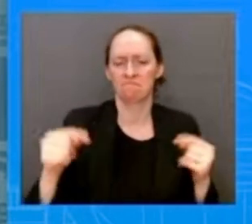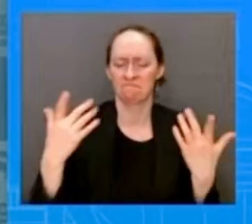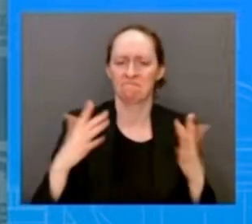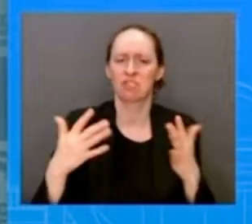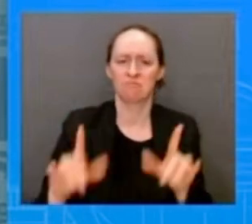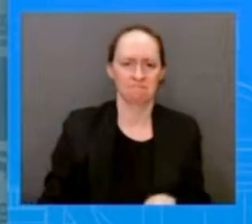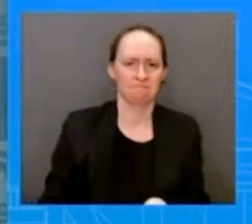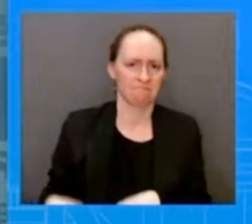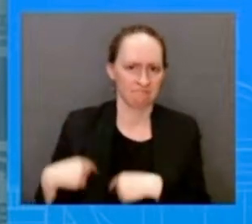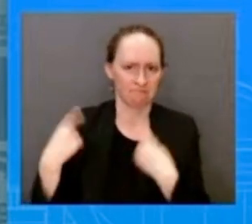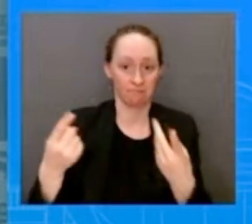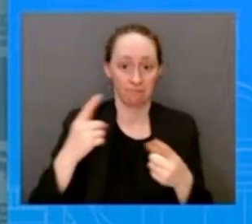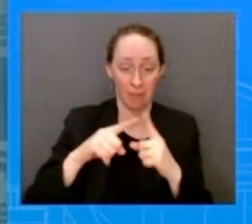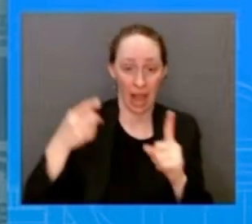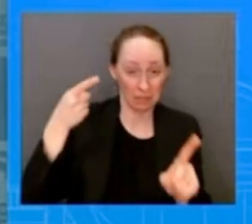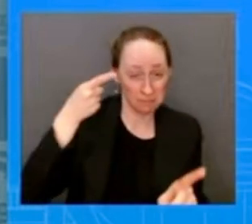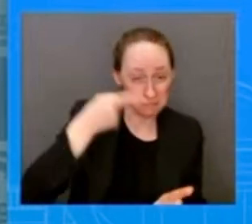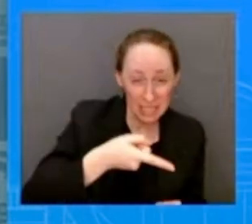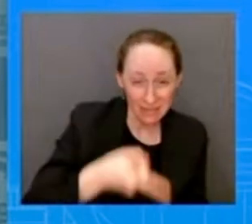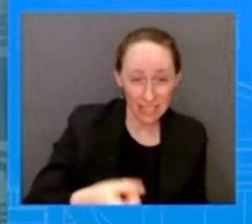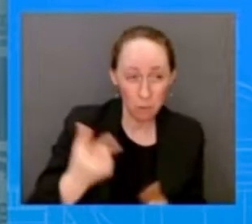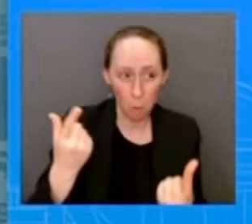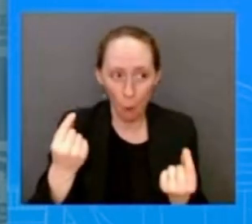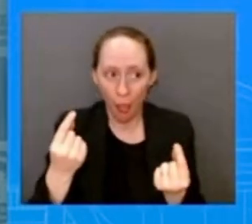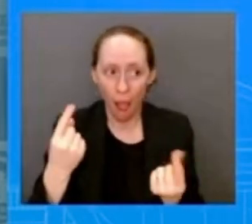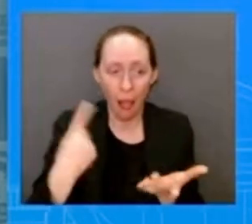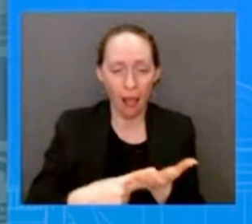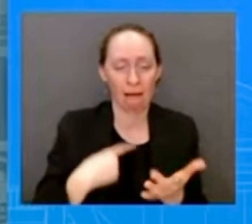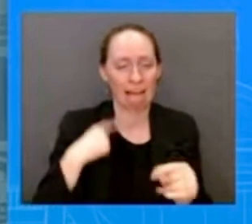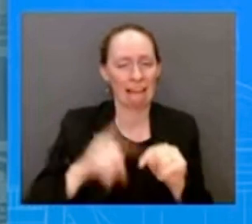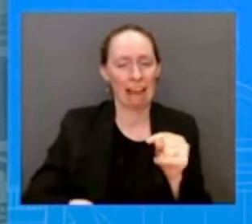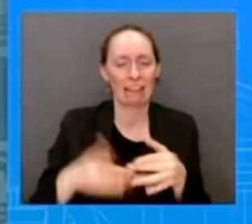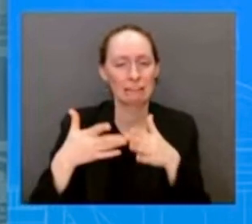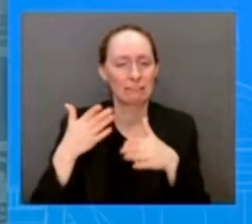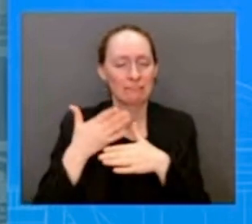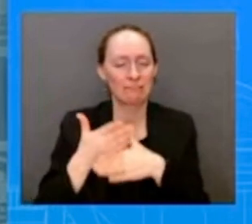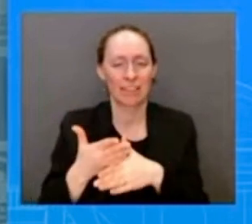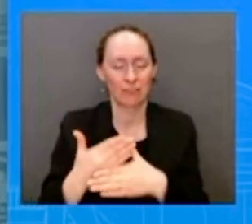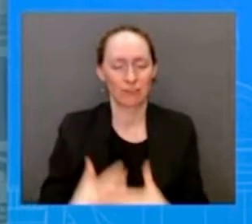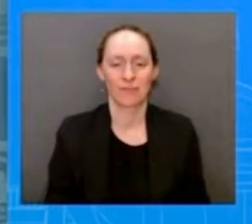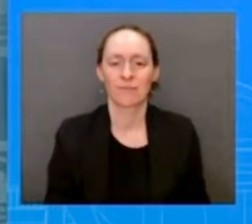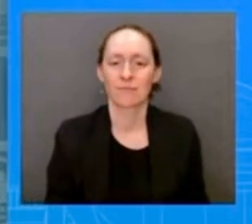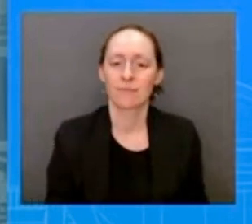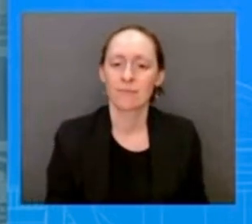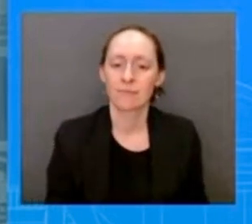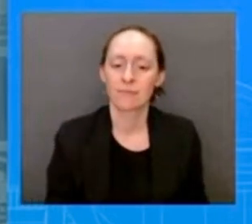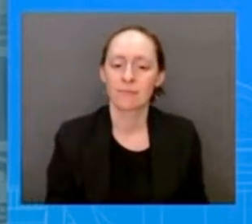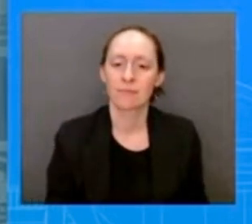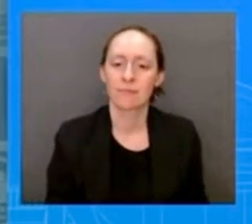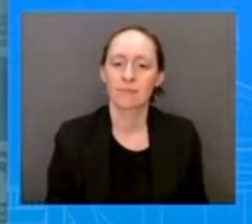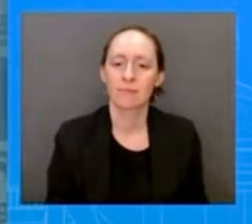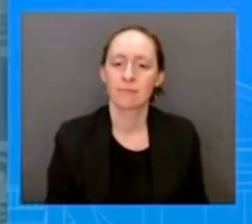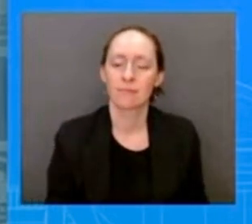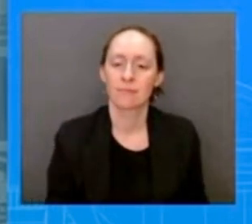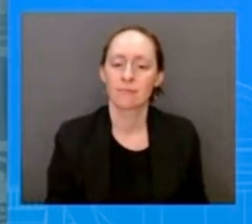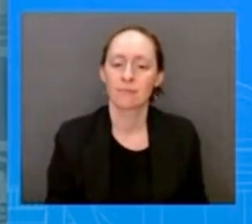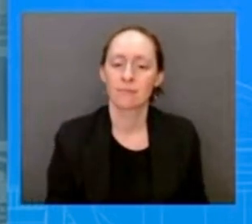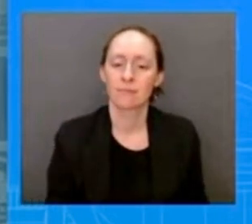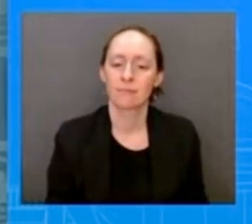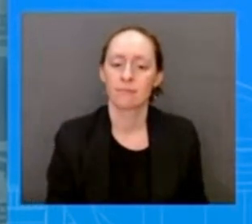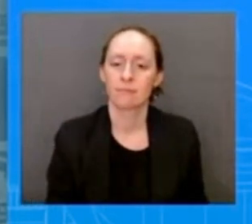conversation on this legislation to read out to you at this time. Okay. So going back to Zolan's question, first